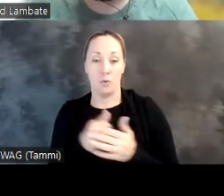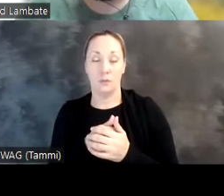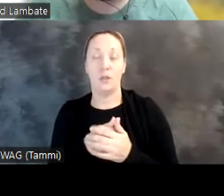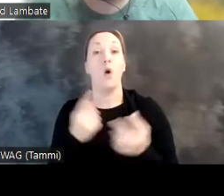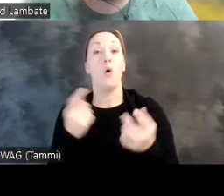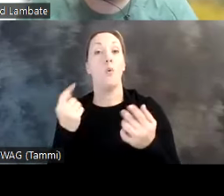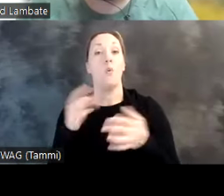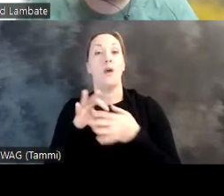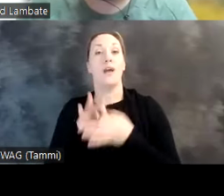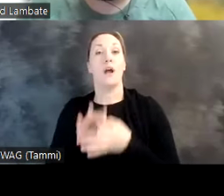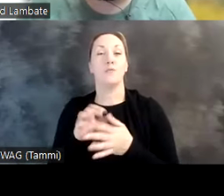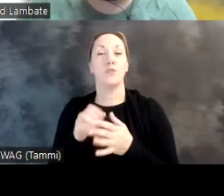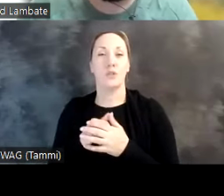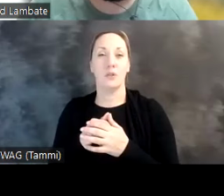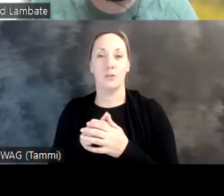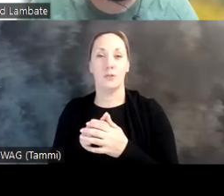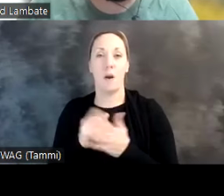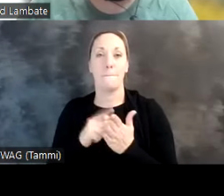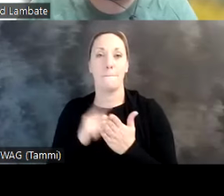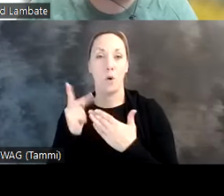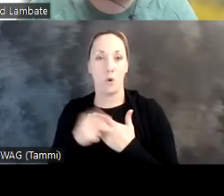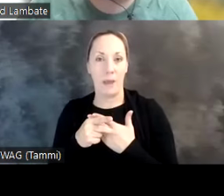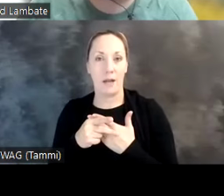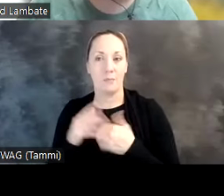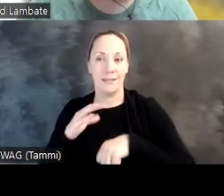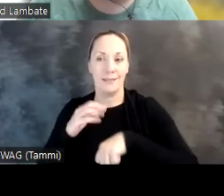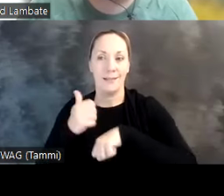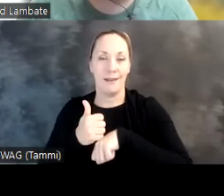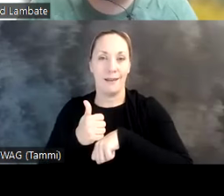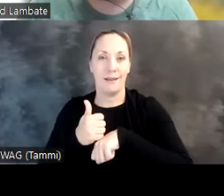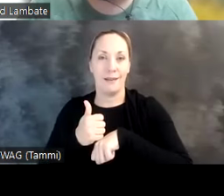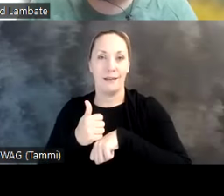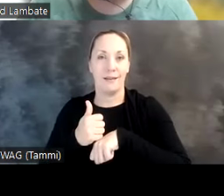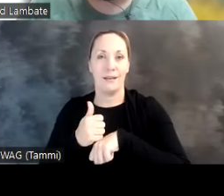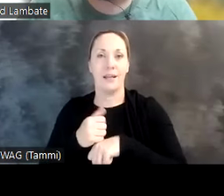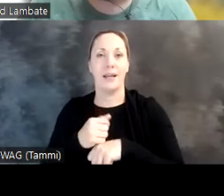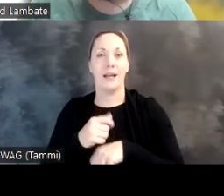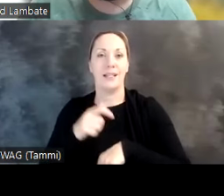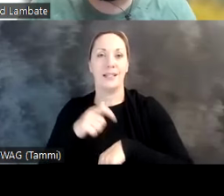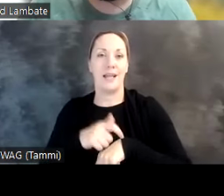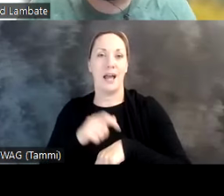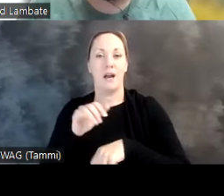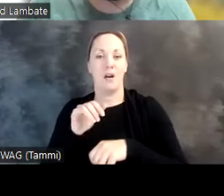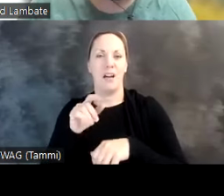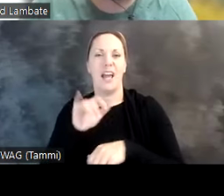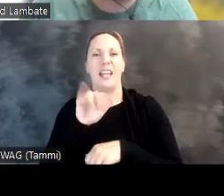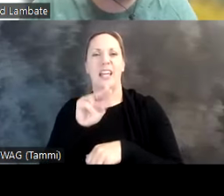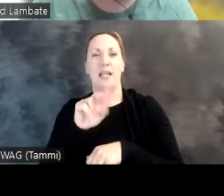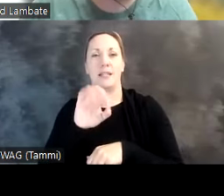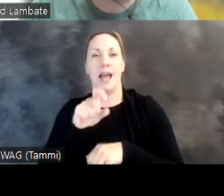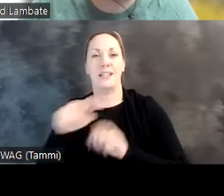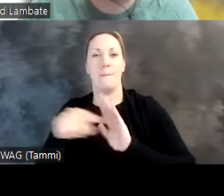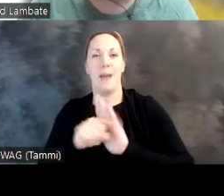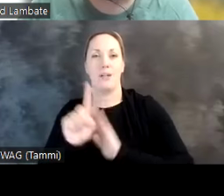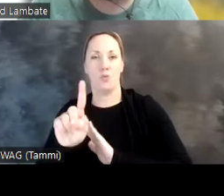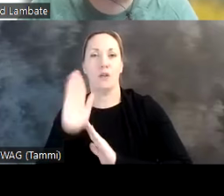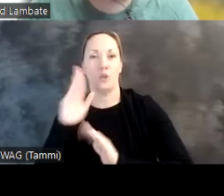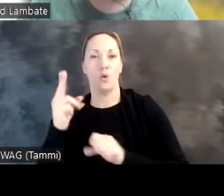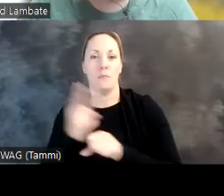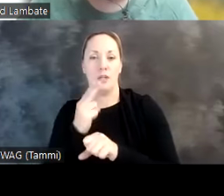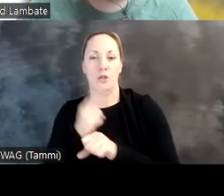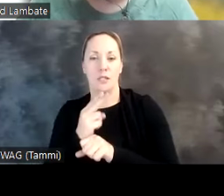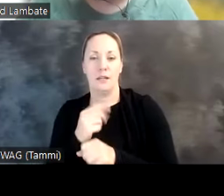to even programmatically setting a tab index -1, you definitely will be using JS,